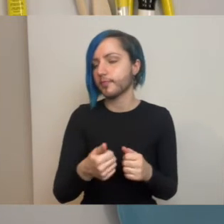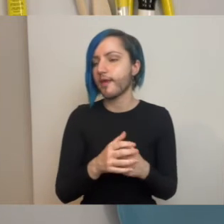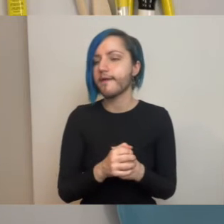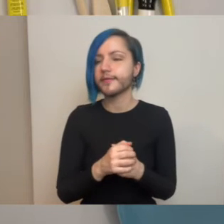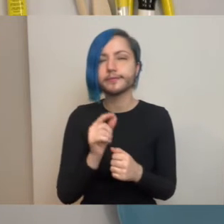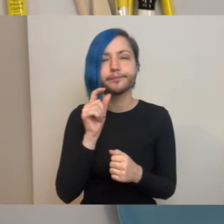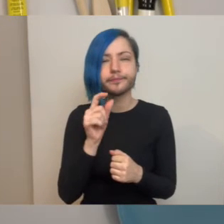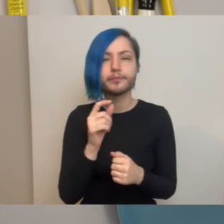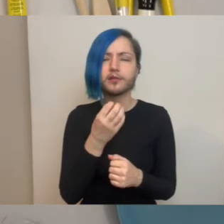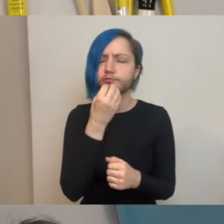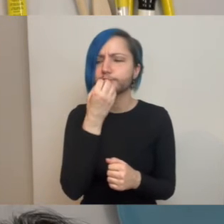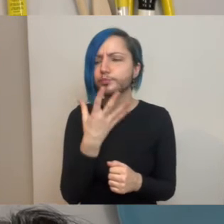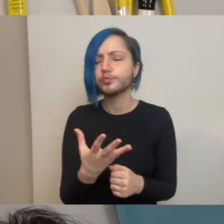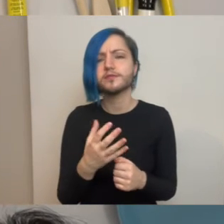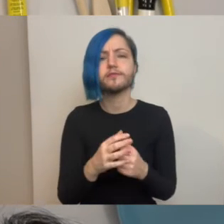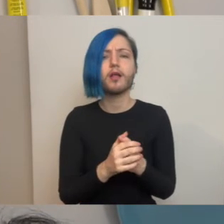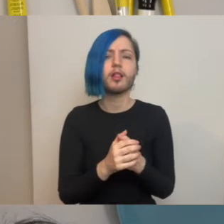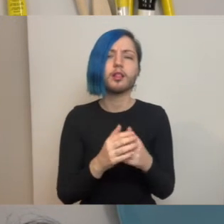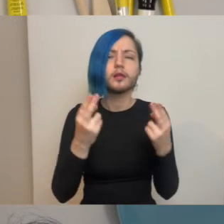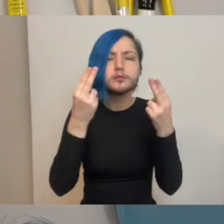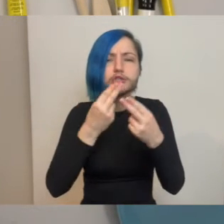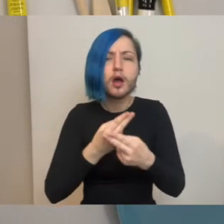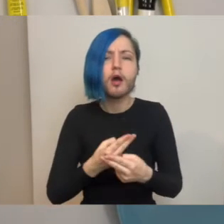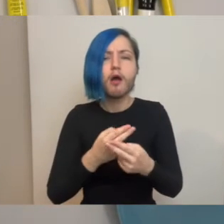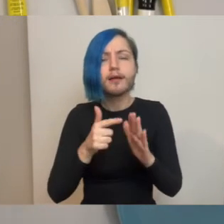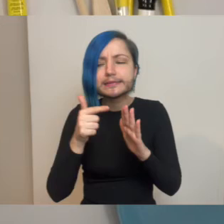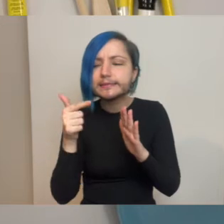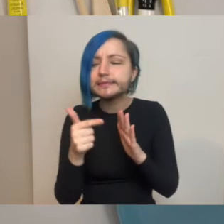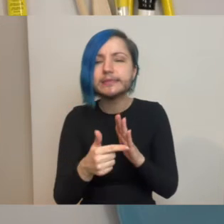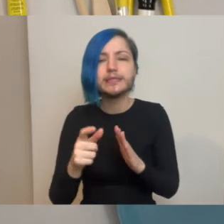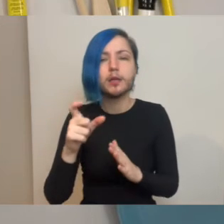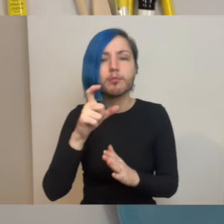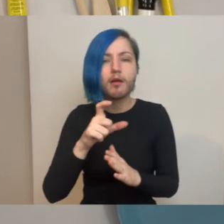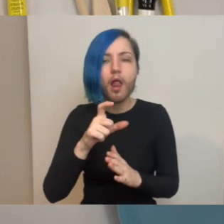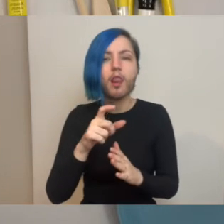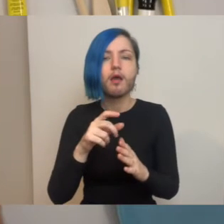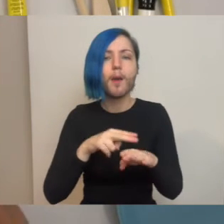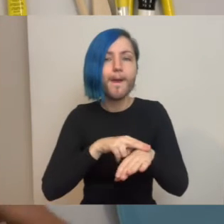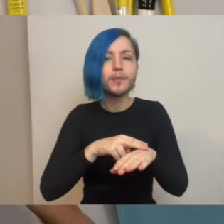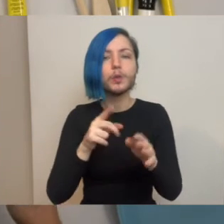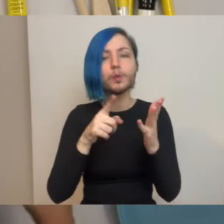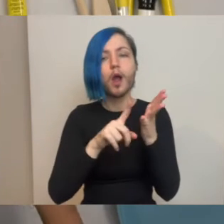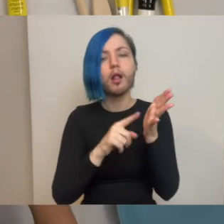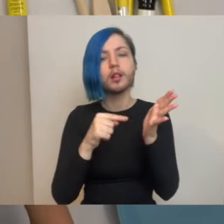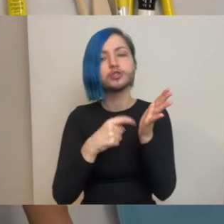a little bit of a beautiful, dark, deep ultramarine blue.